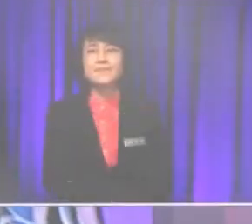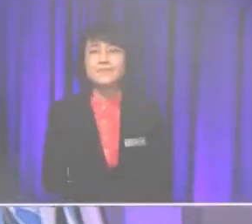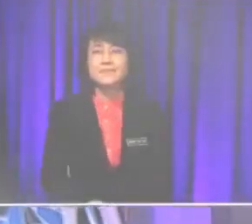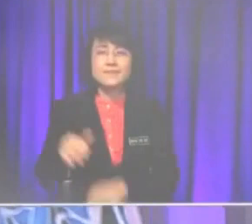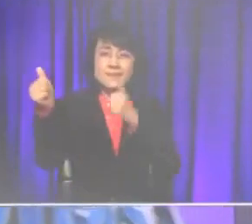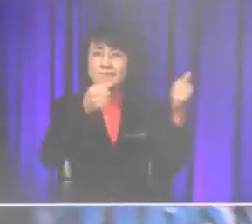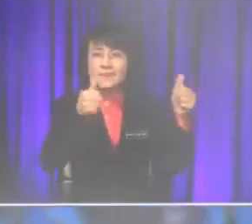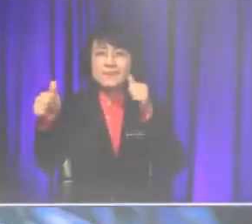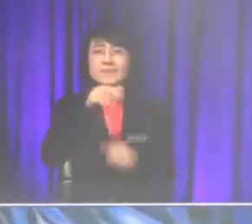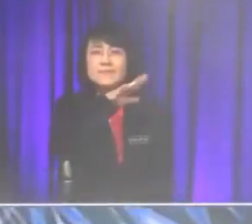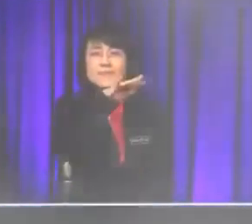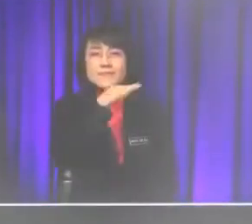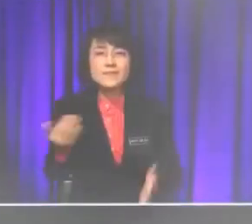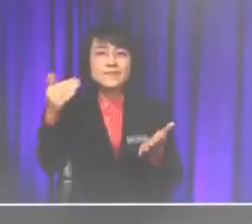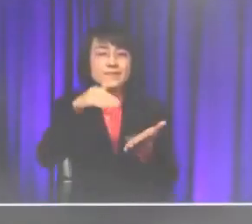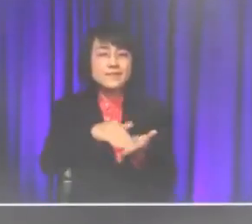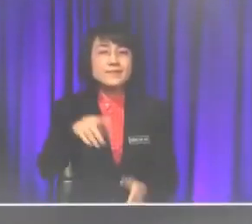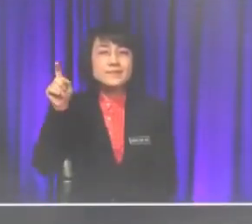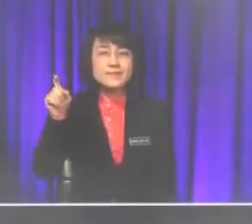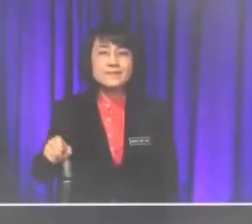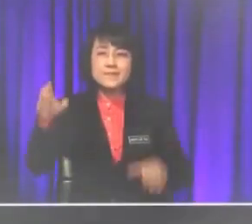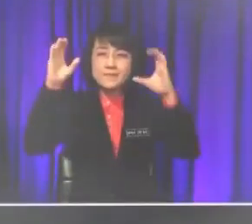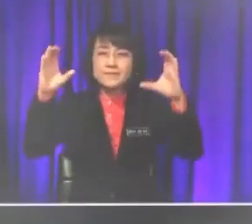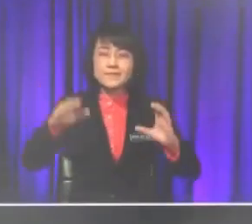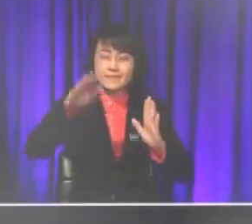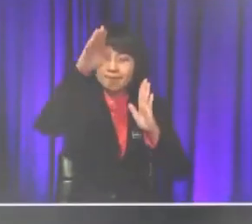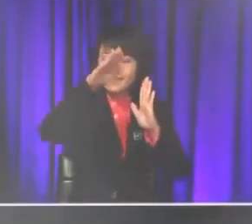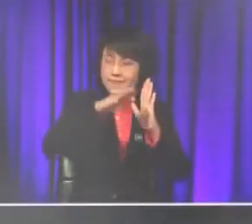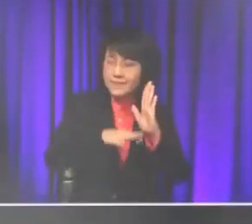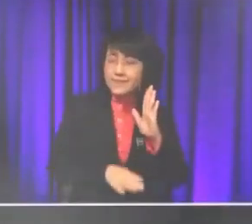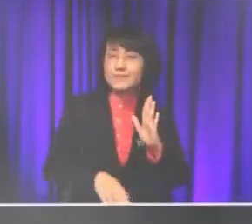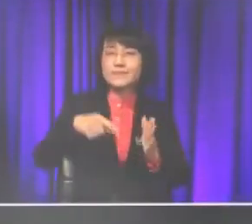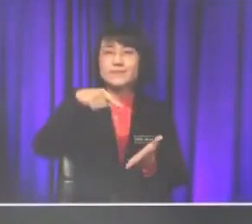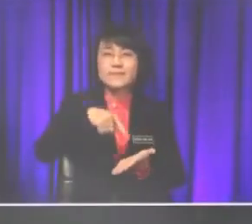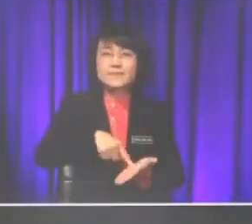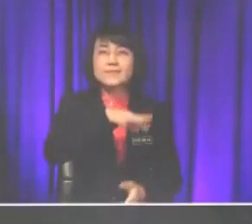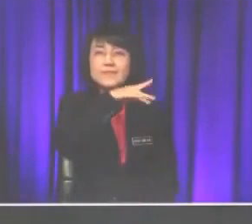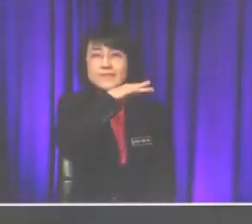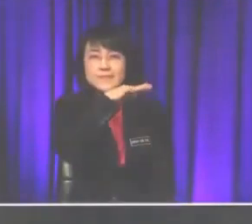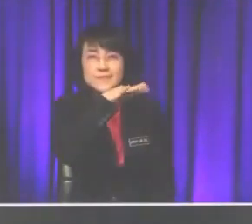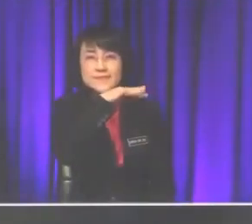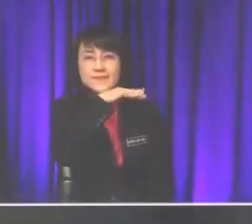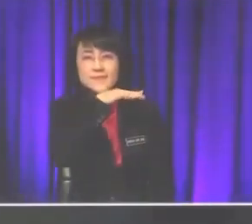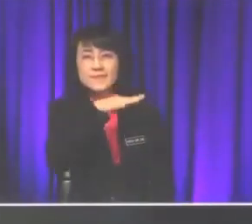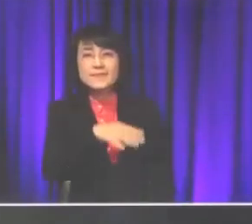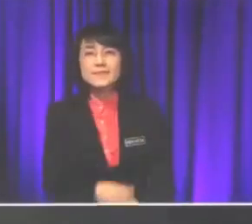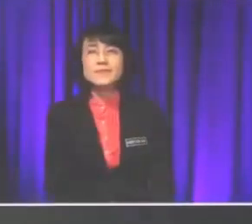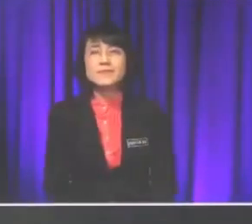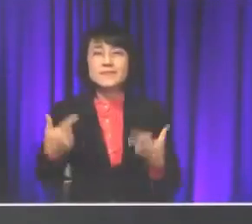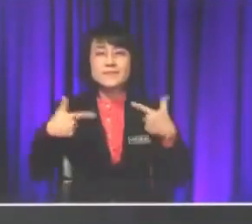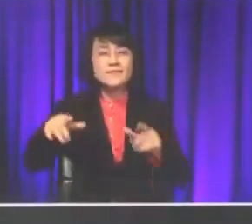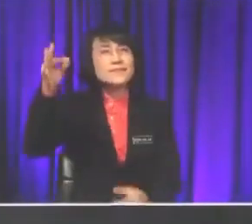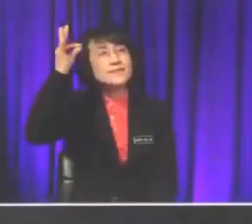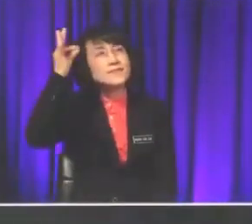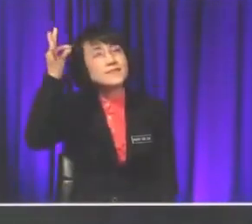polluted again? There must be some way to reduce or eliminate this pollution. Yeah? Let's figure it